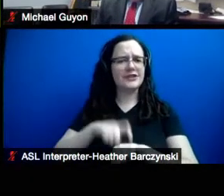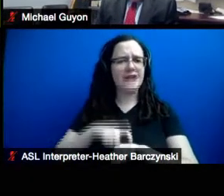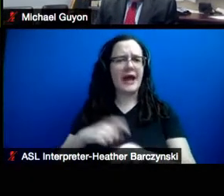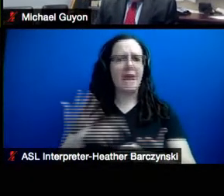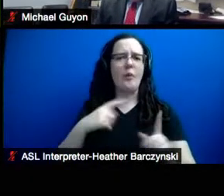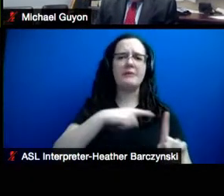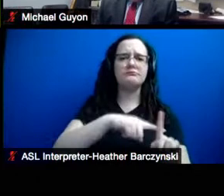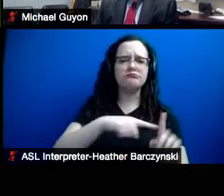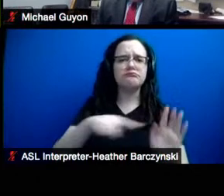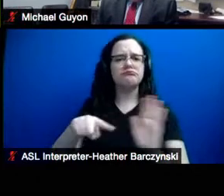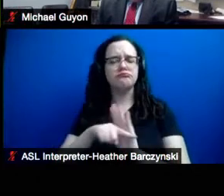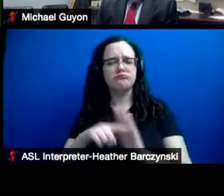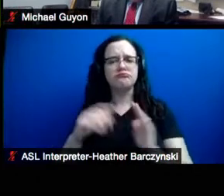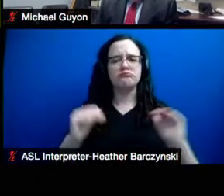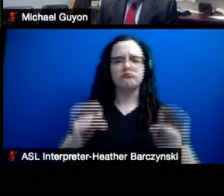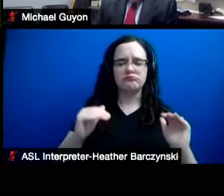disadvantages